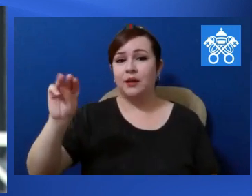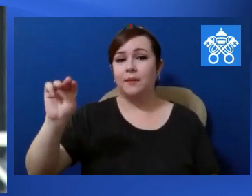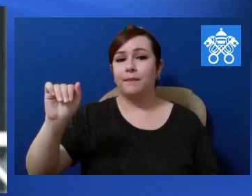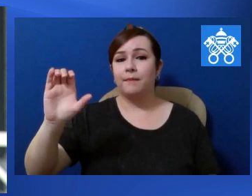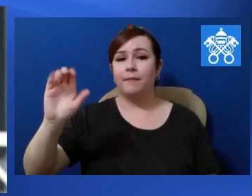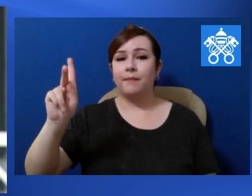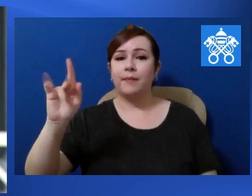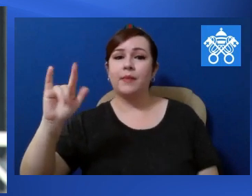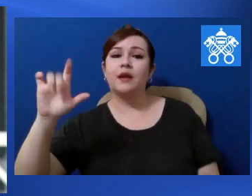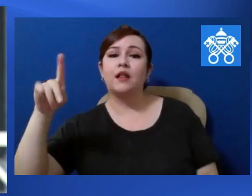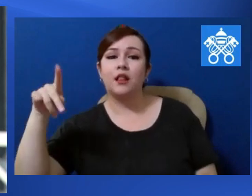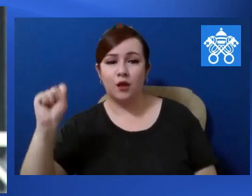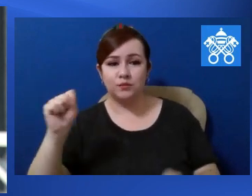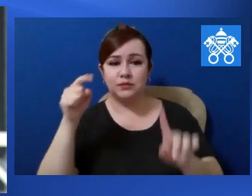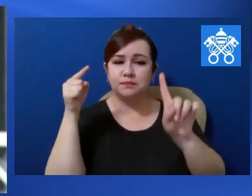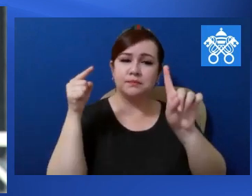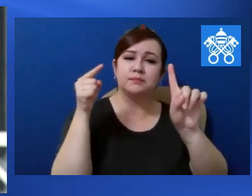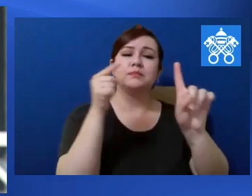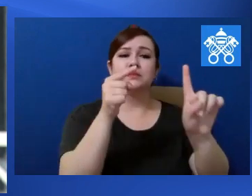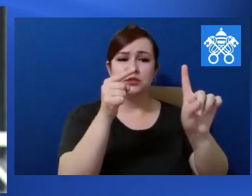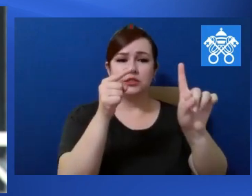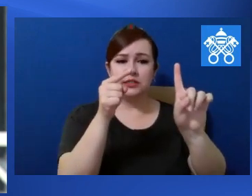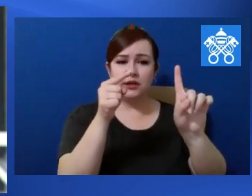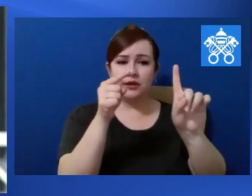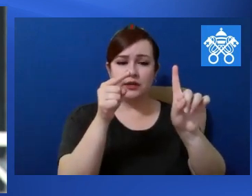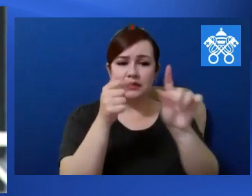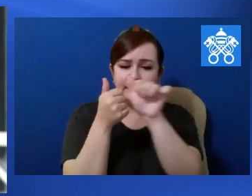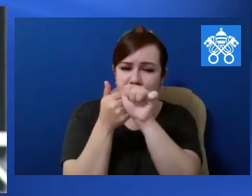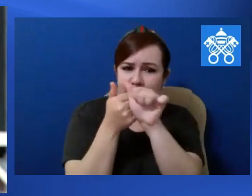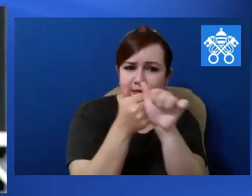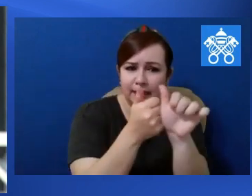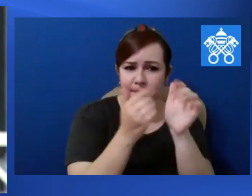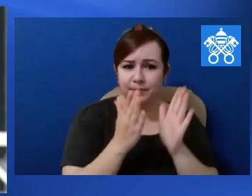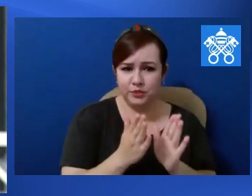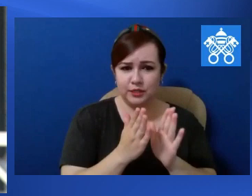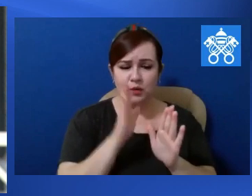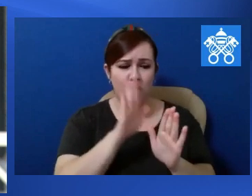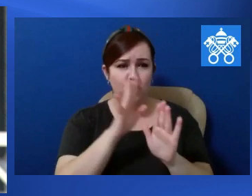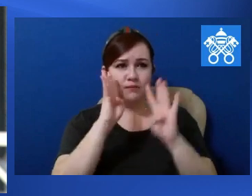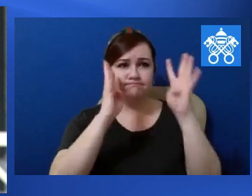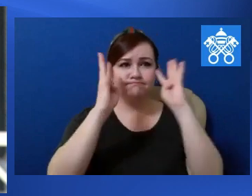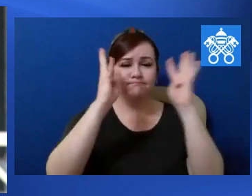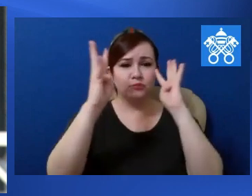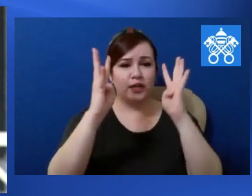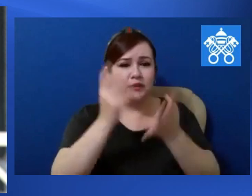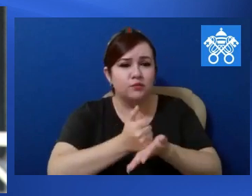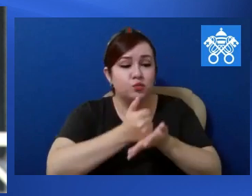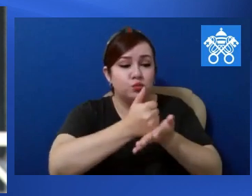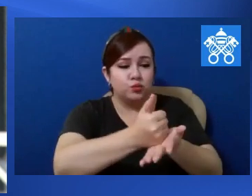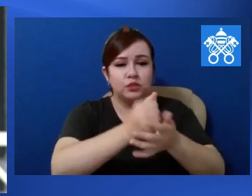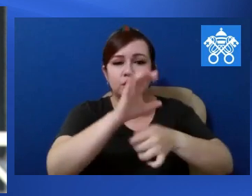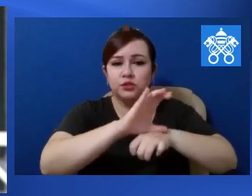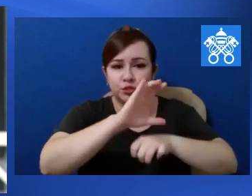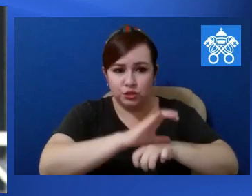through the education of the young, in the knowledge that Catholic education is a form of